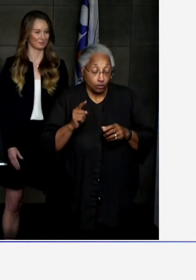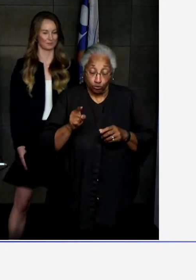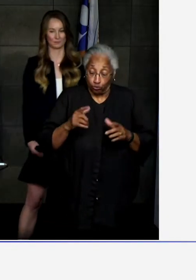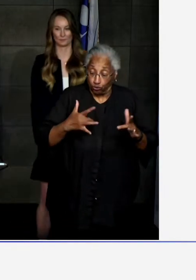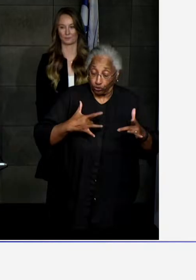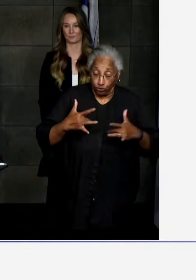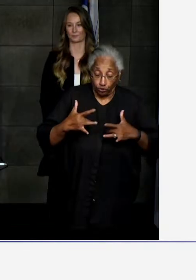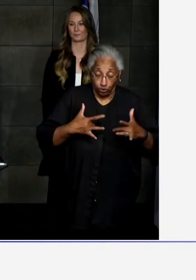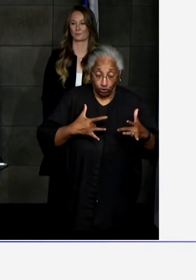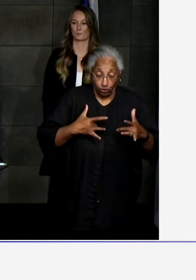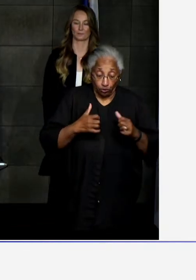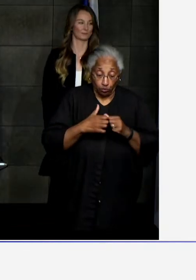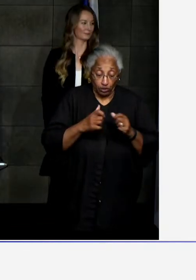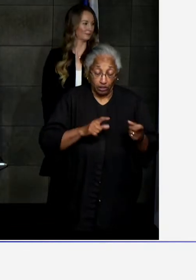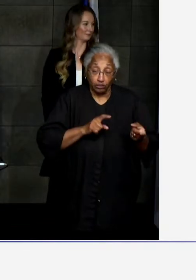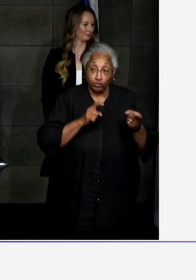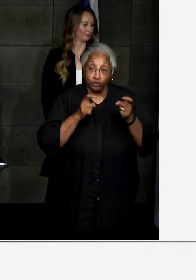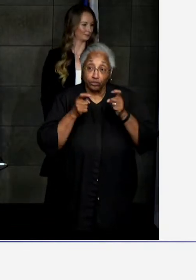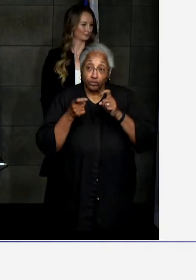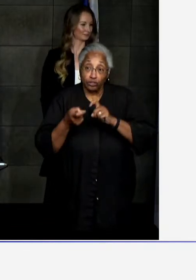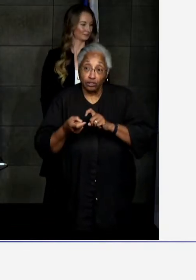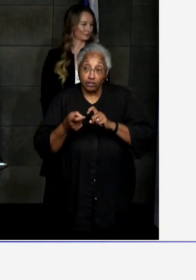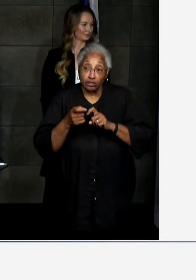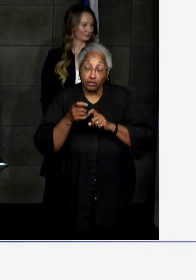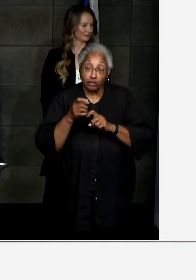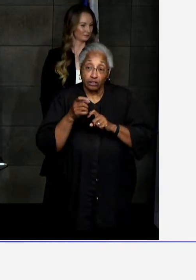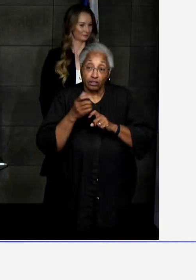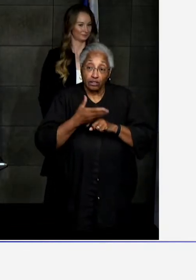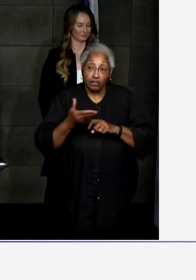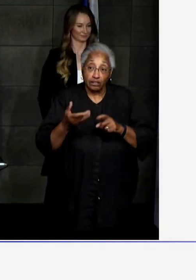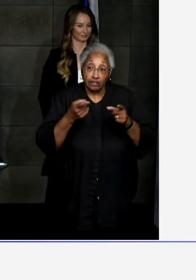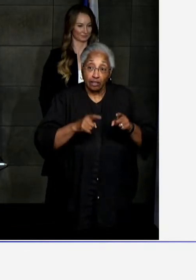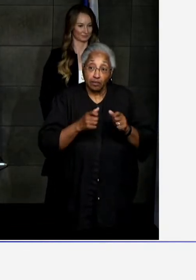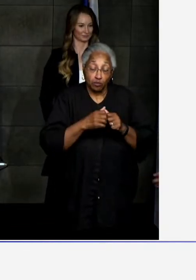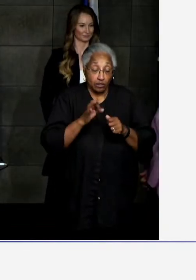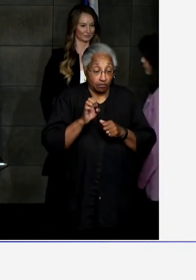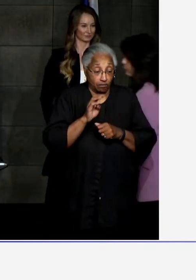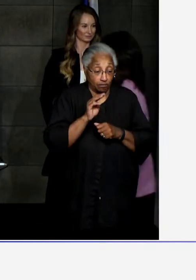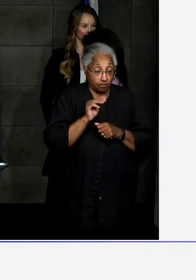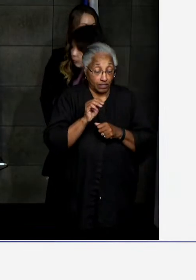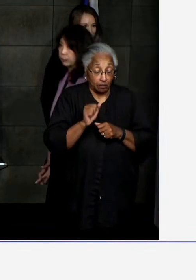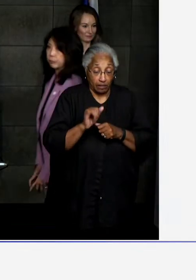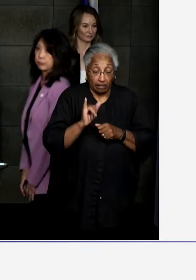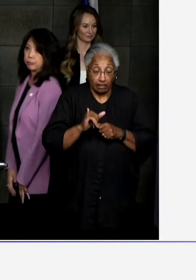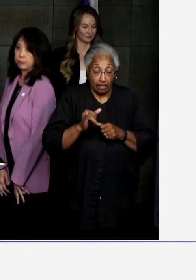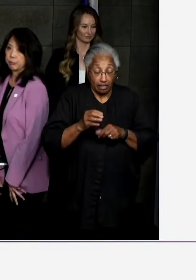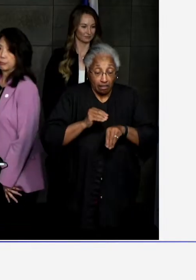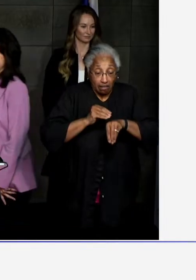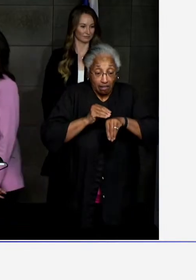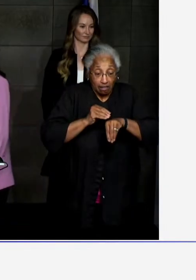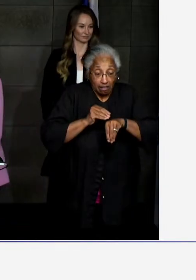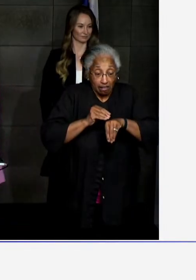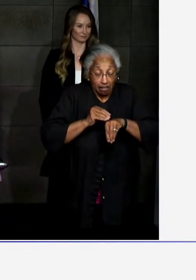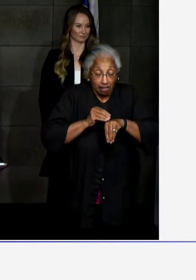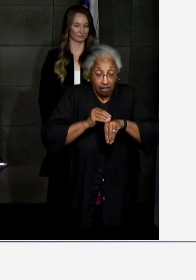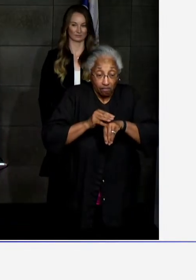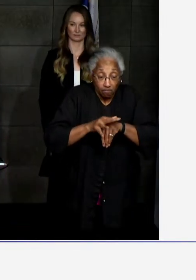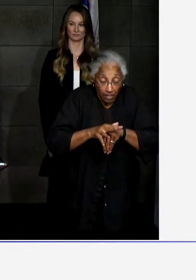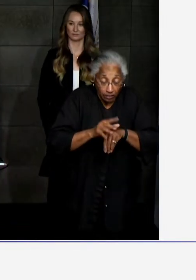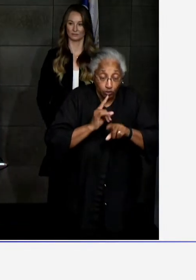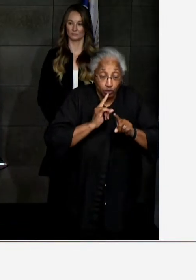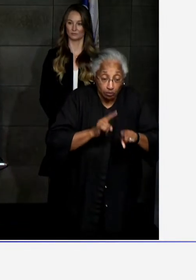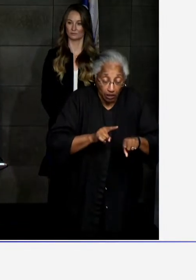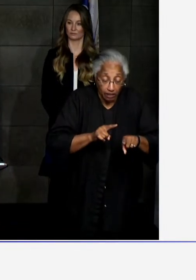the changing dynamics in FEMA and how that could affect response for locals here in the parish? And then, Mr.